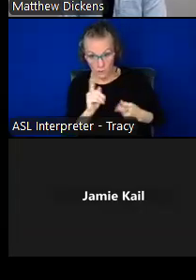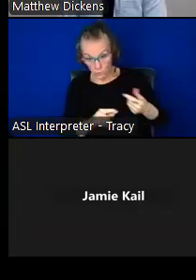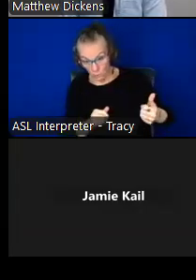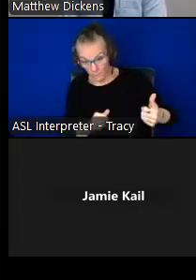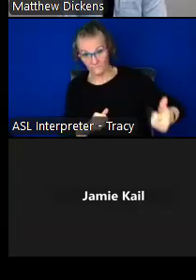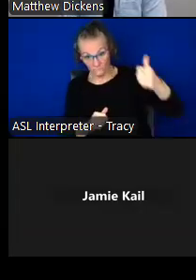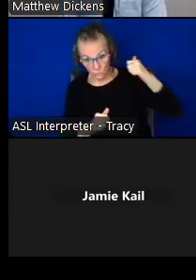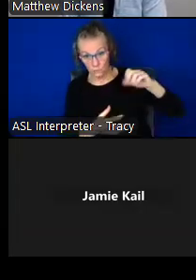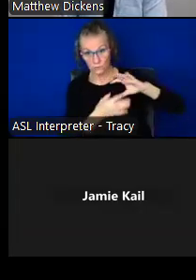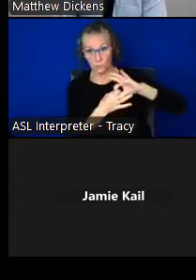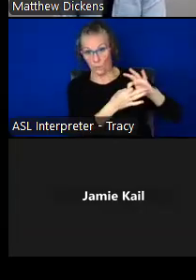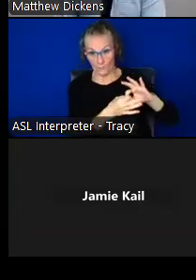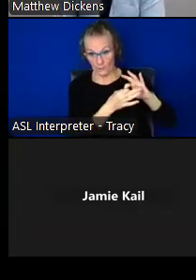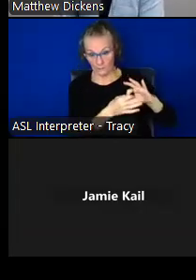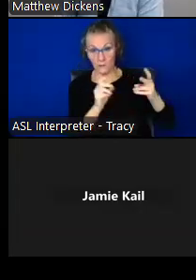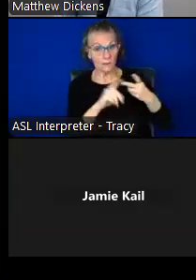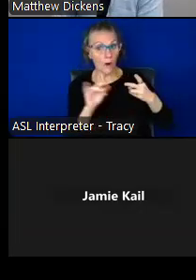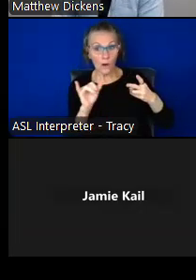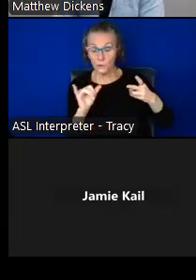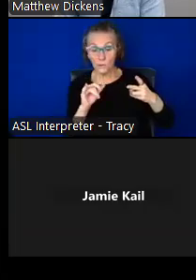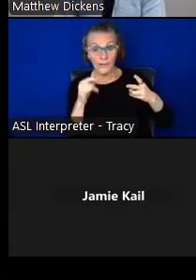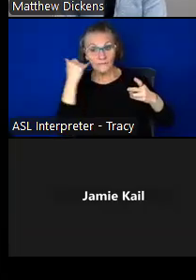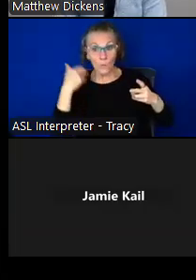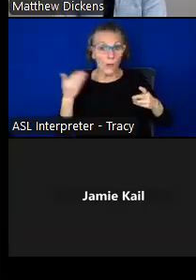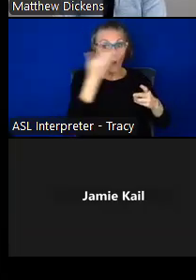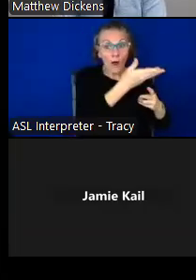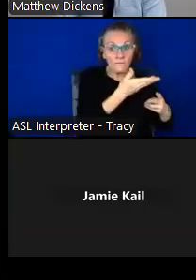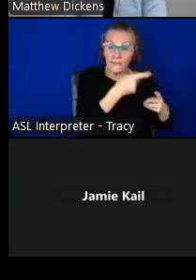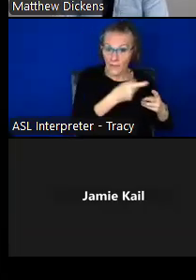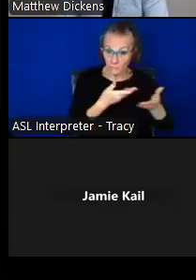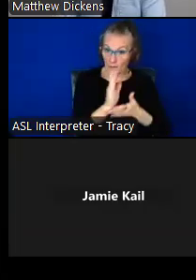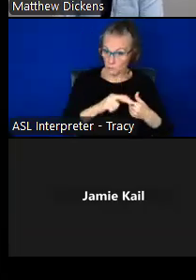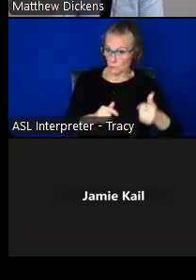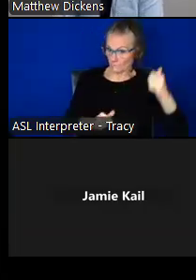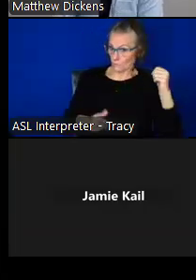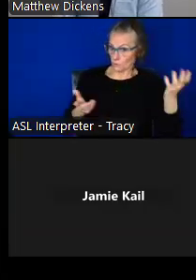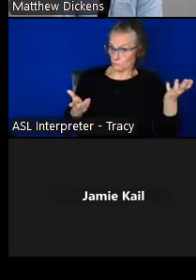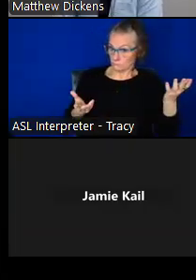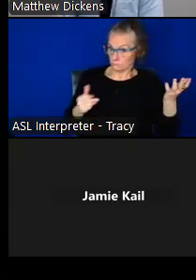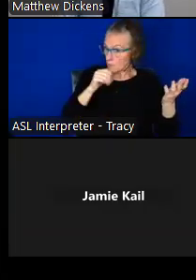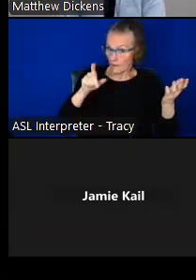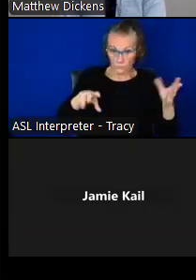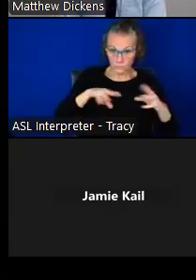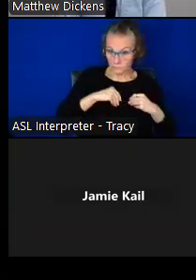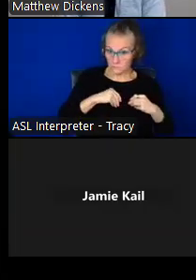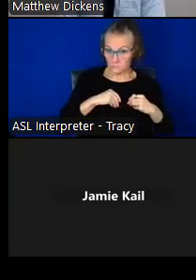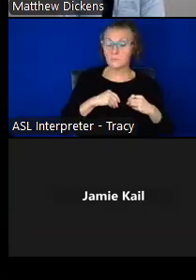with our investigation or refuse services that we may offer them. That said,